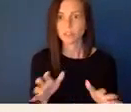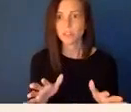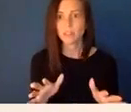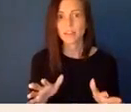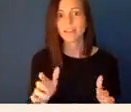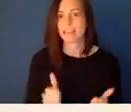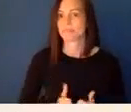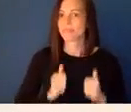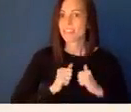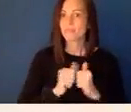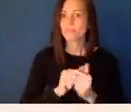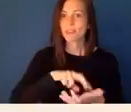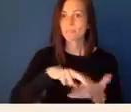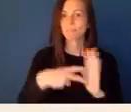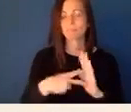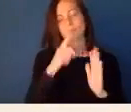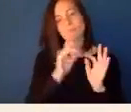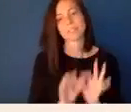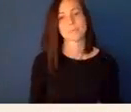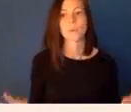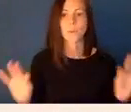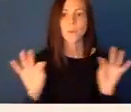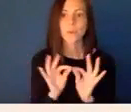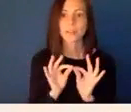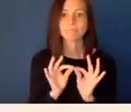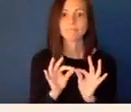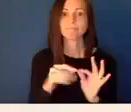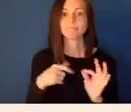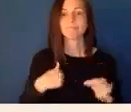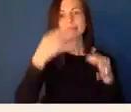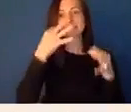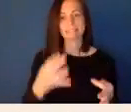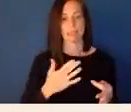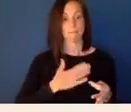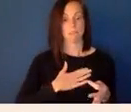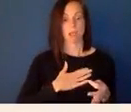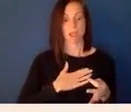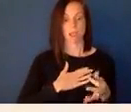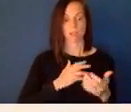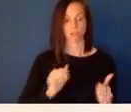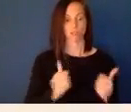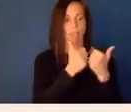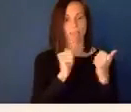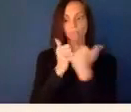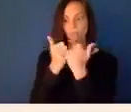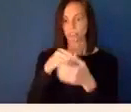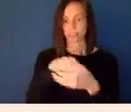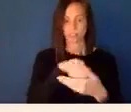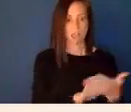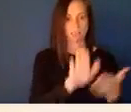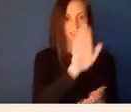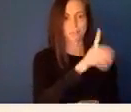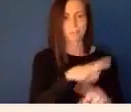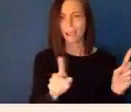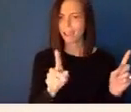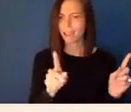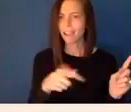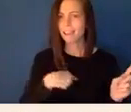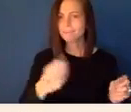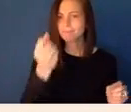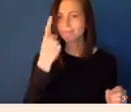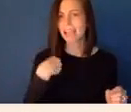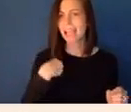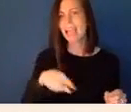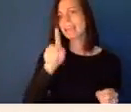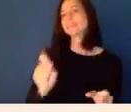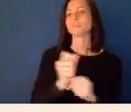so important. I decided that I may face all these challenges while I'm going to college, but I need to make sure that I document how I overcome